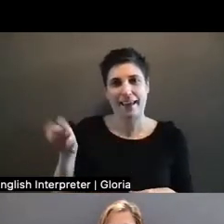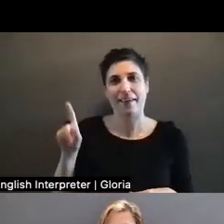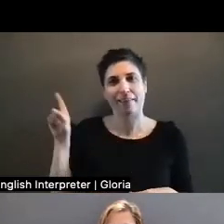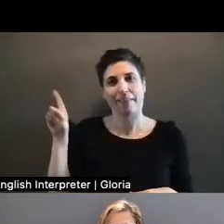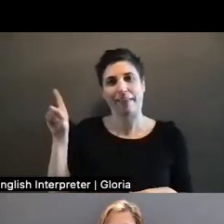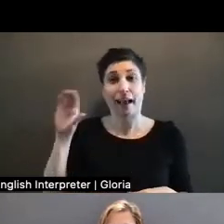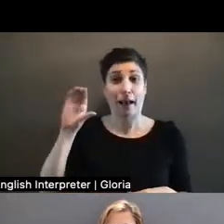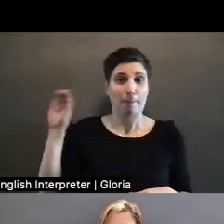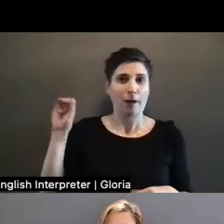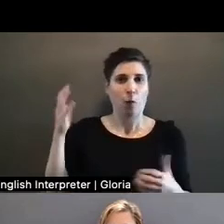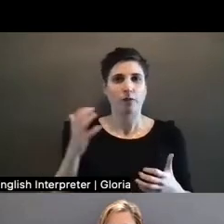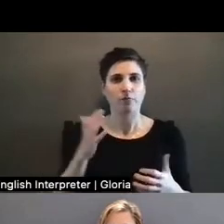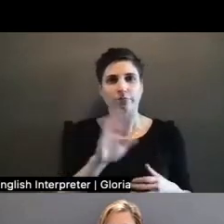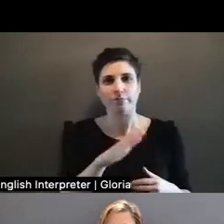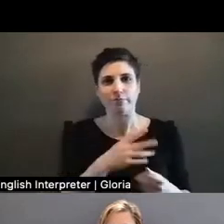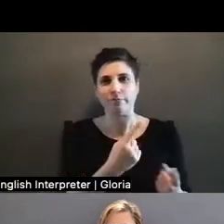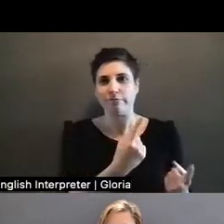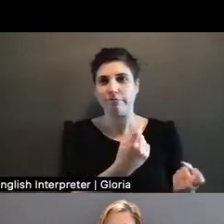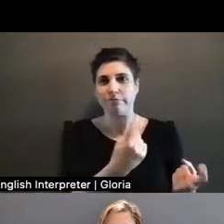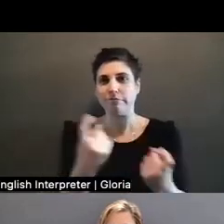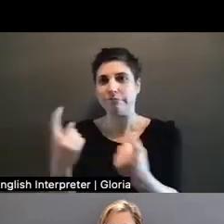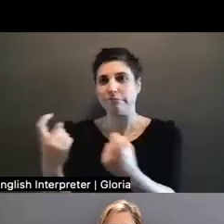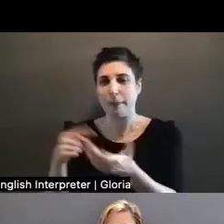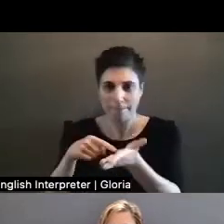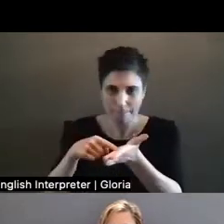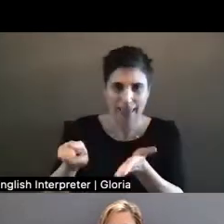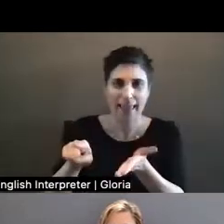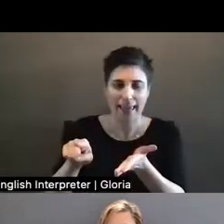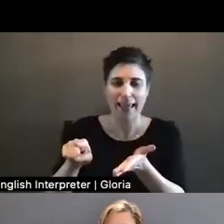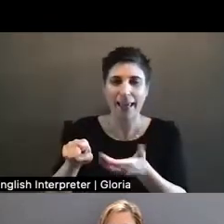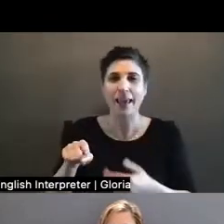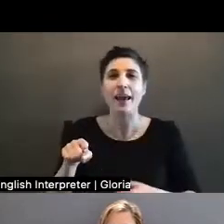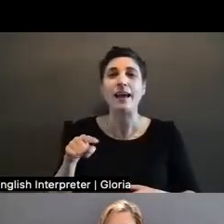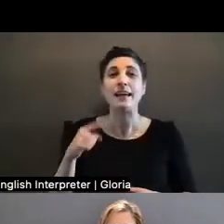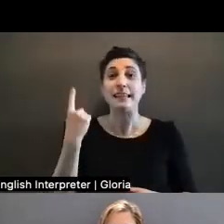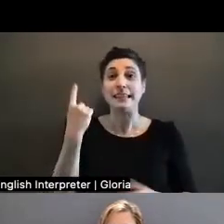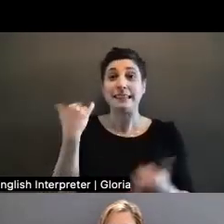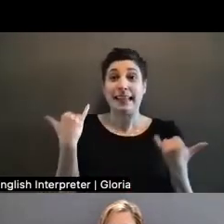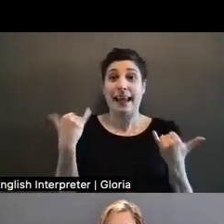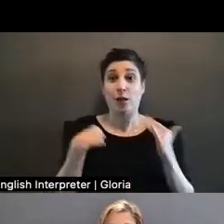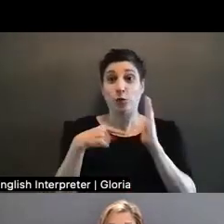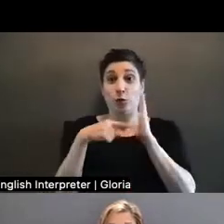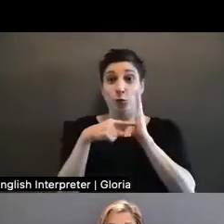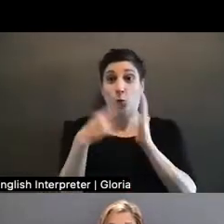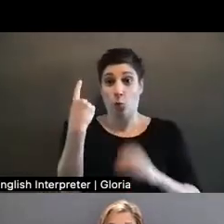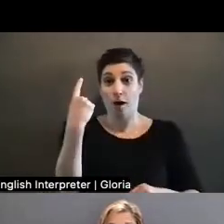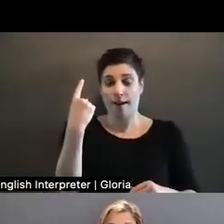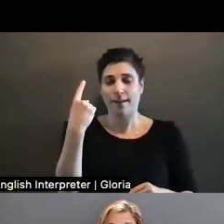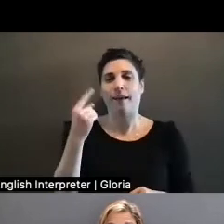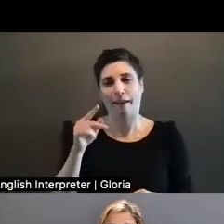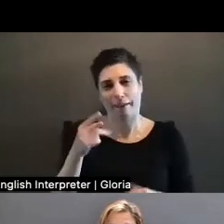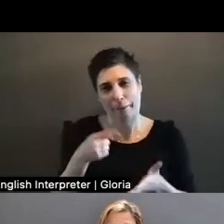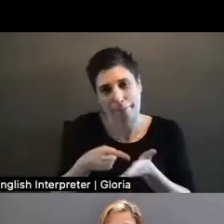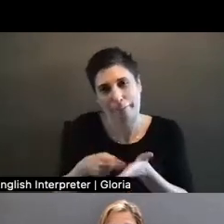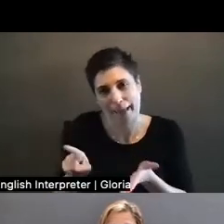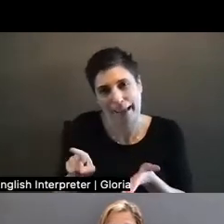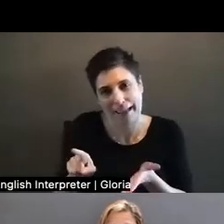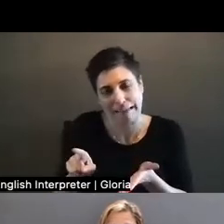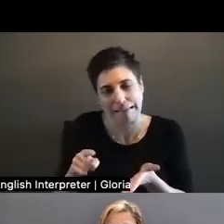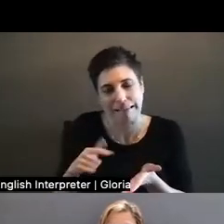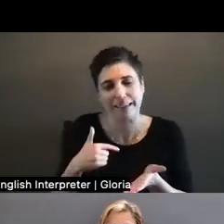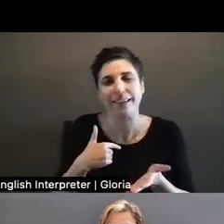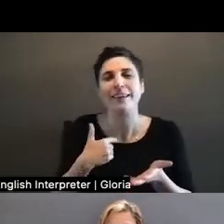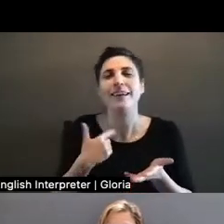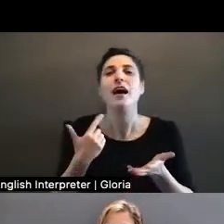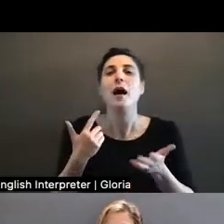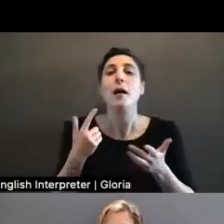just realized today that the one I did is actually a paid one, but there are free ones you can use. You can create